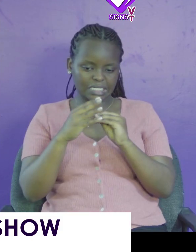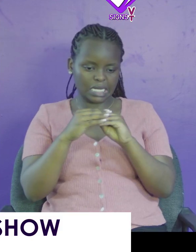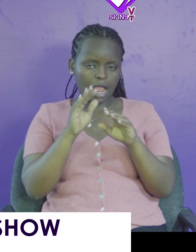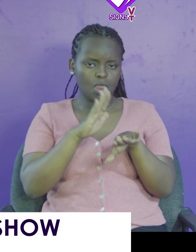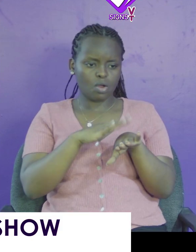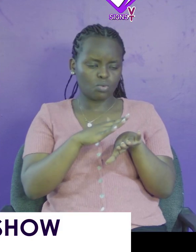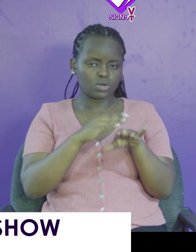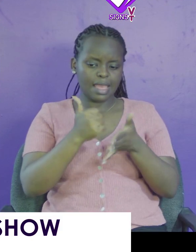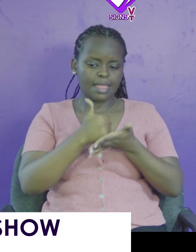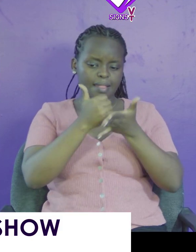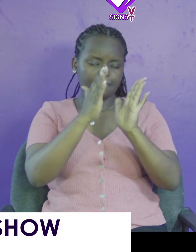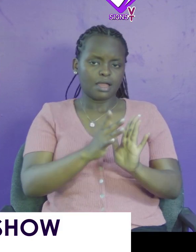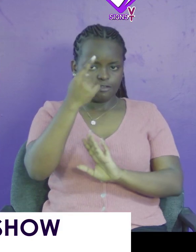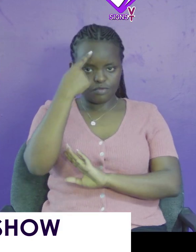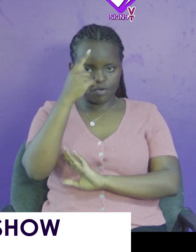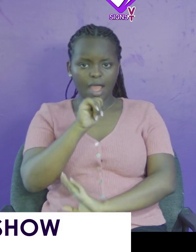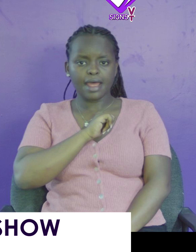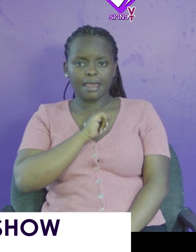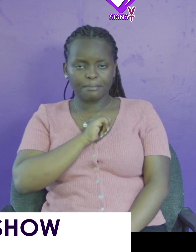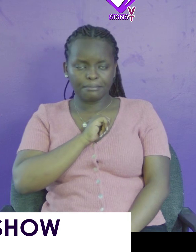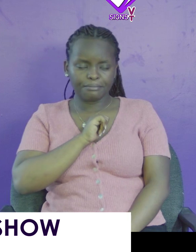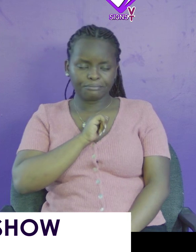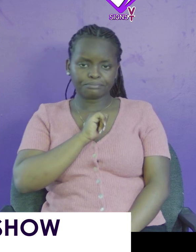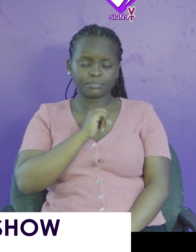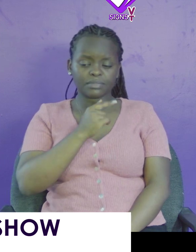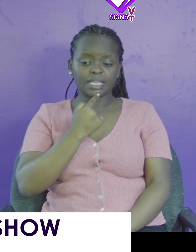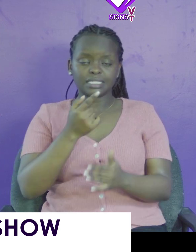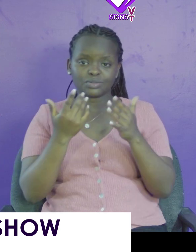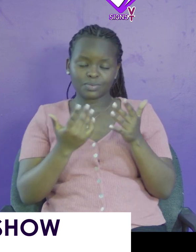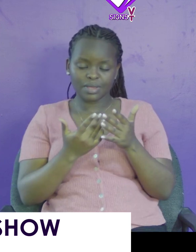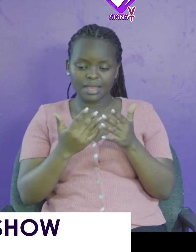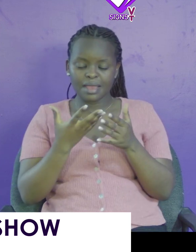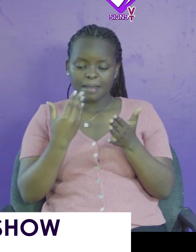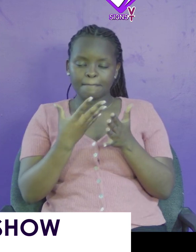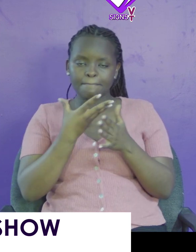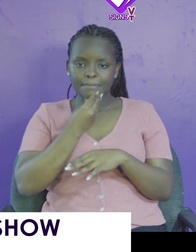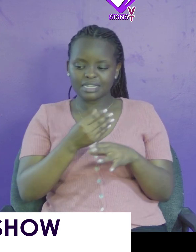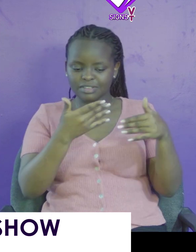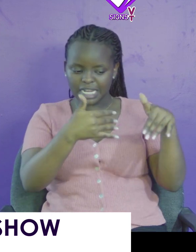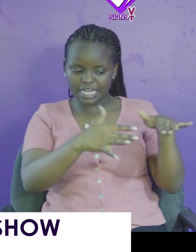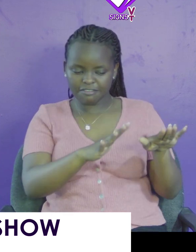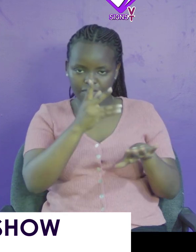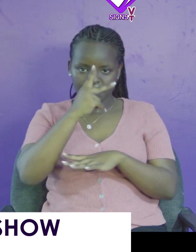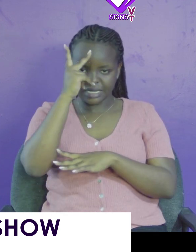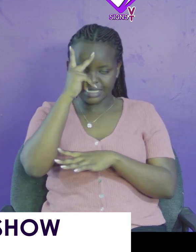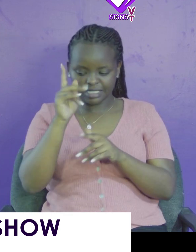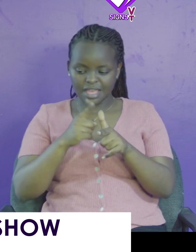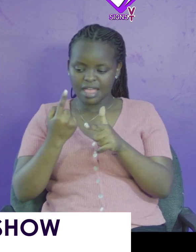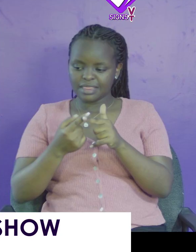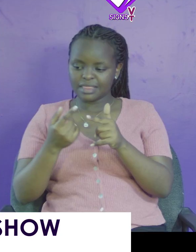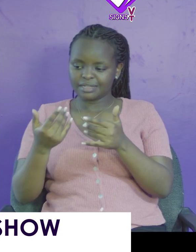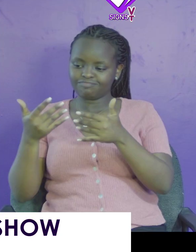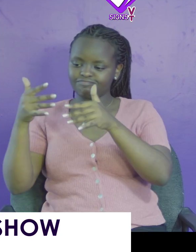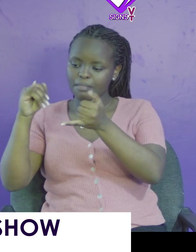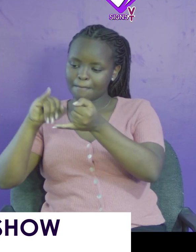who? For Adam. Meaning, and it said very well that man will leave the parents and now come and cleave to the woman and they become one